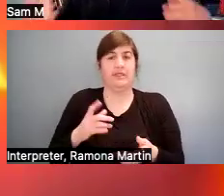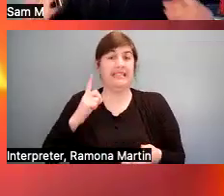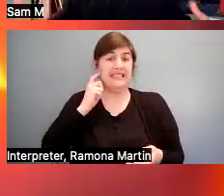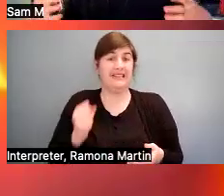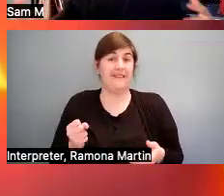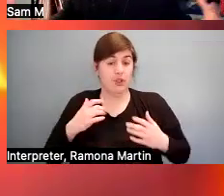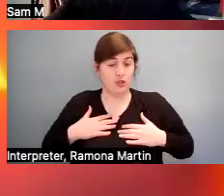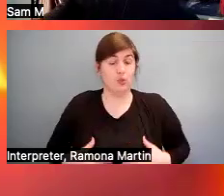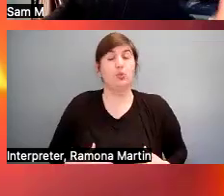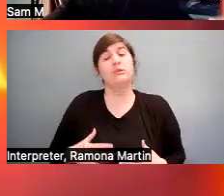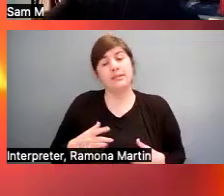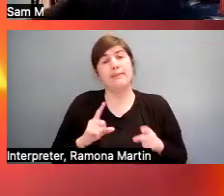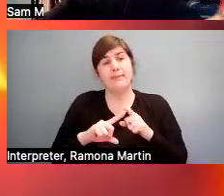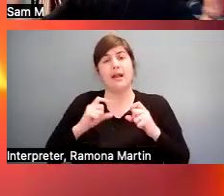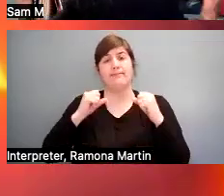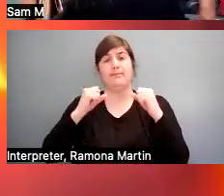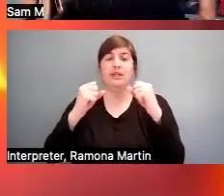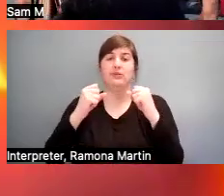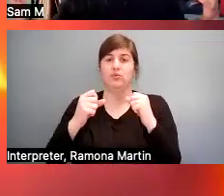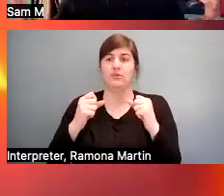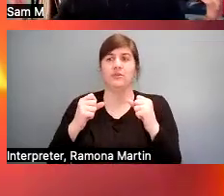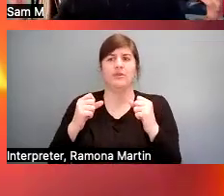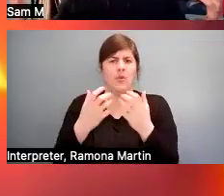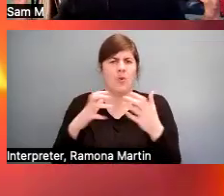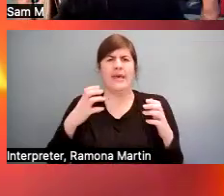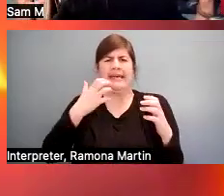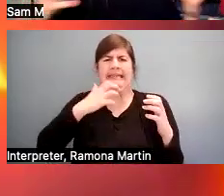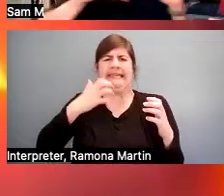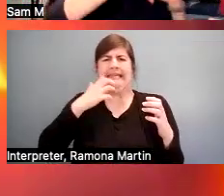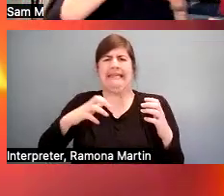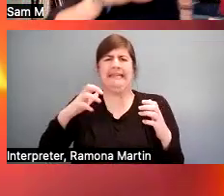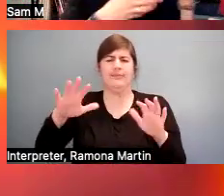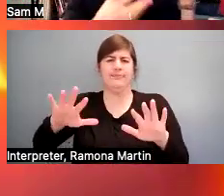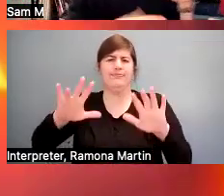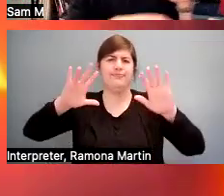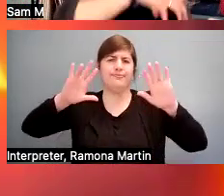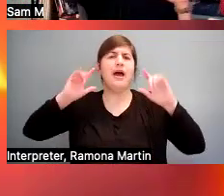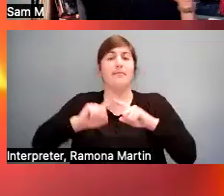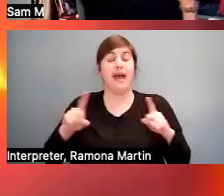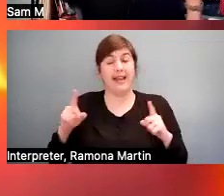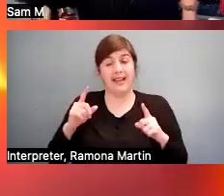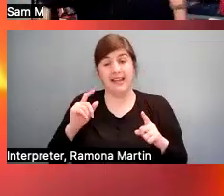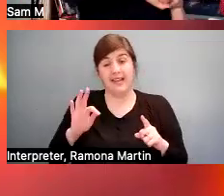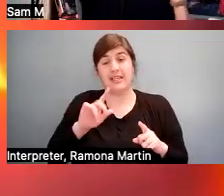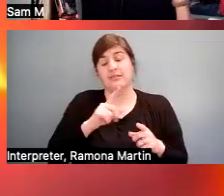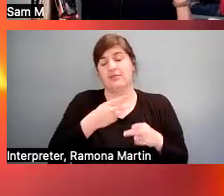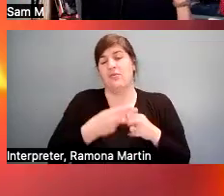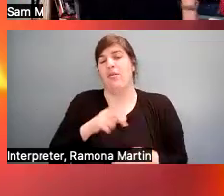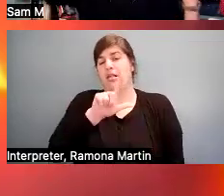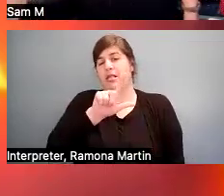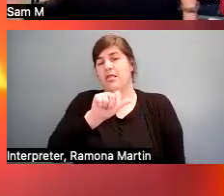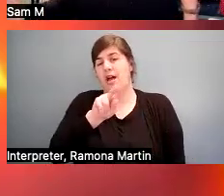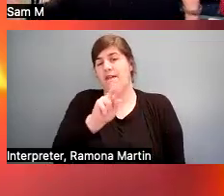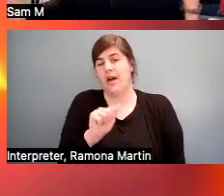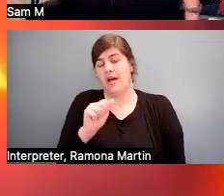does protect you from the insane amount of heat that comes off of the lava. But if a lava, as we would call them, lava bombs that erupt